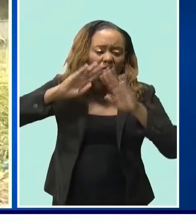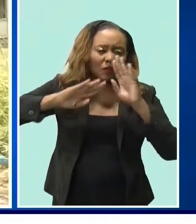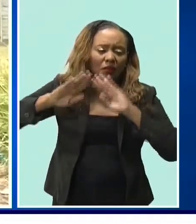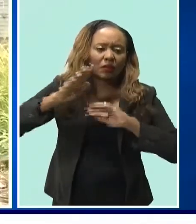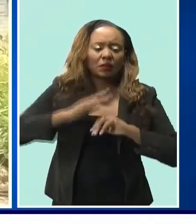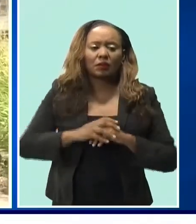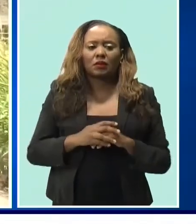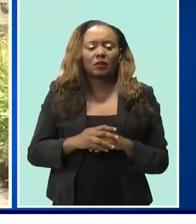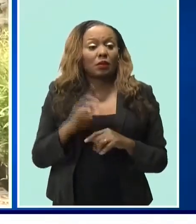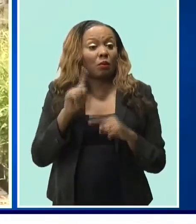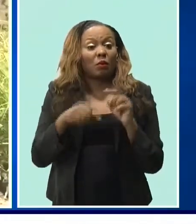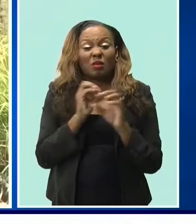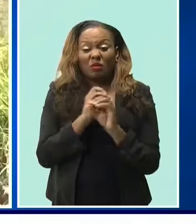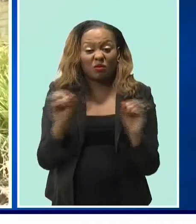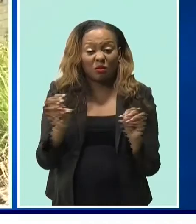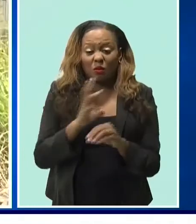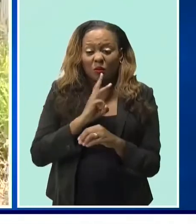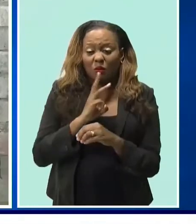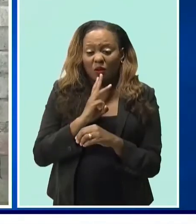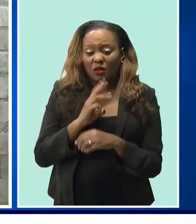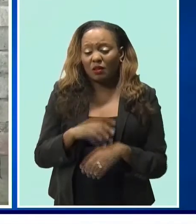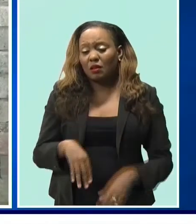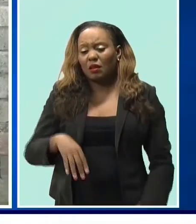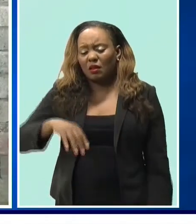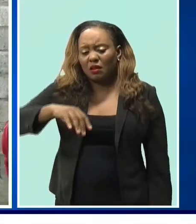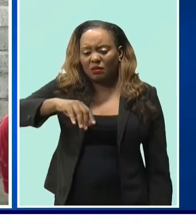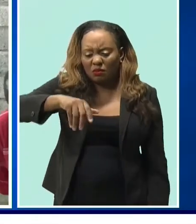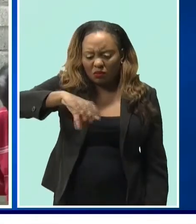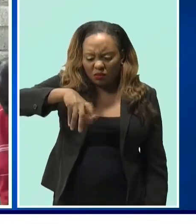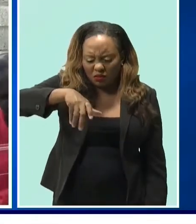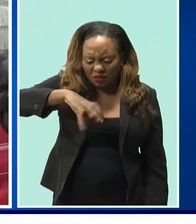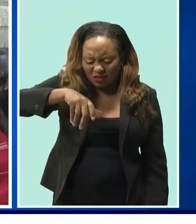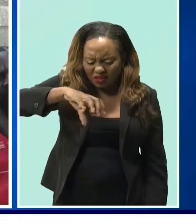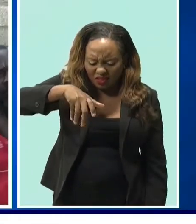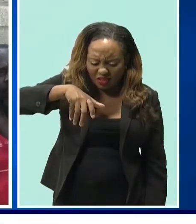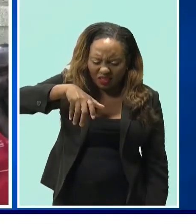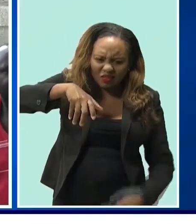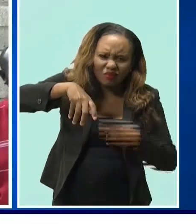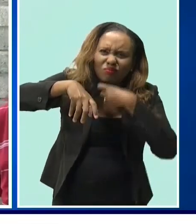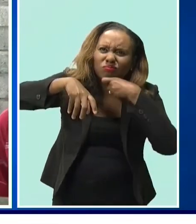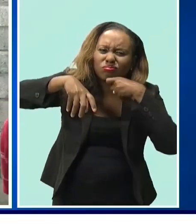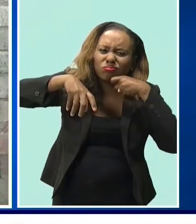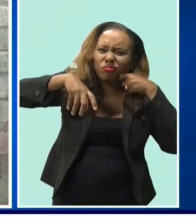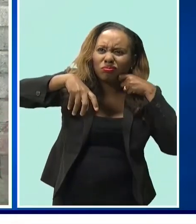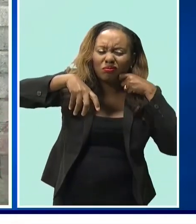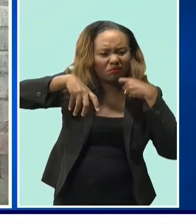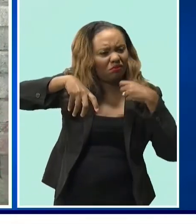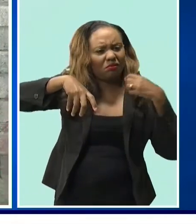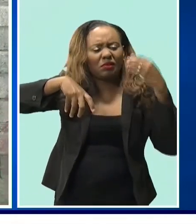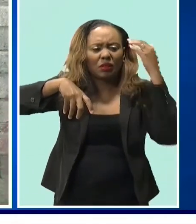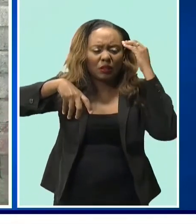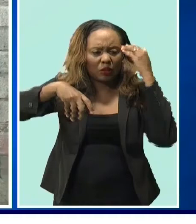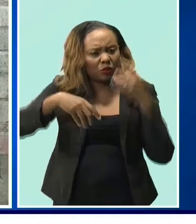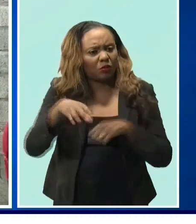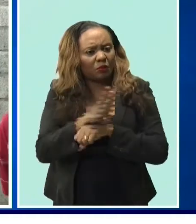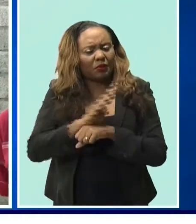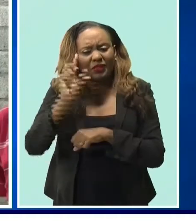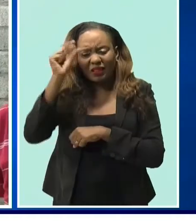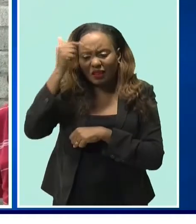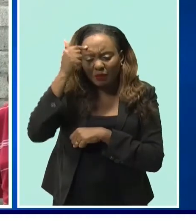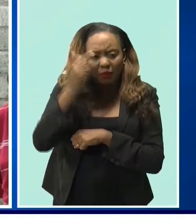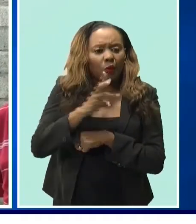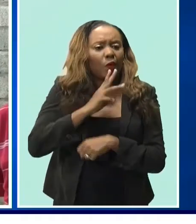on a regular basis when you turn every morning is a problem. I know that the Barbados government, the Barbados Water